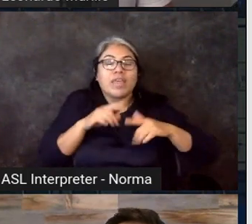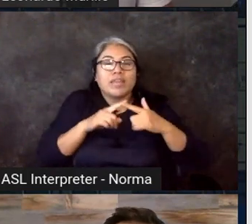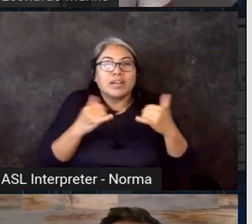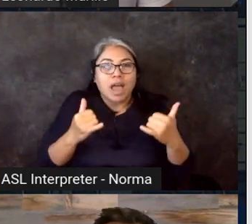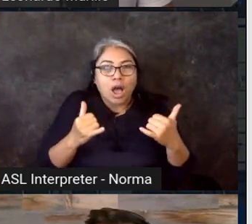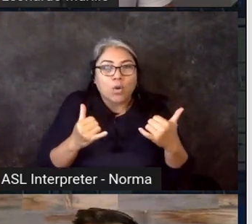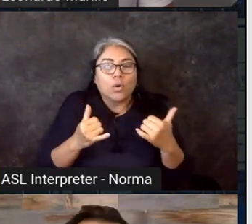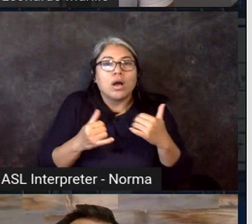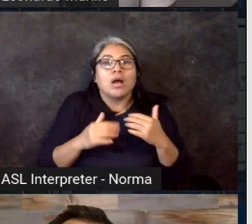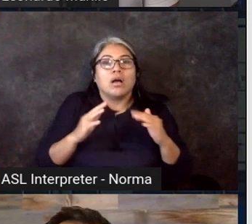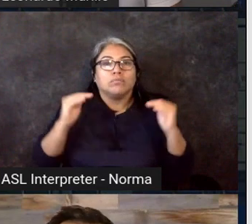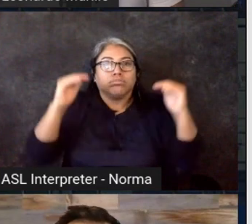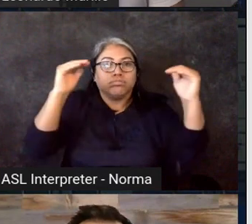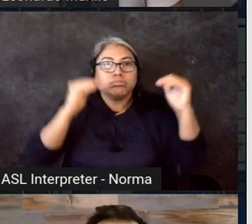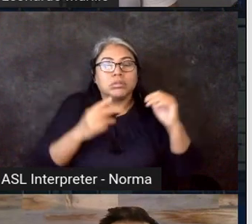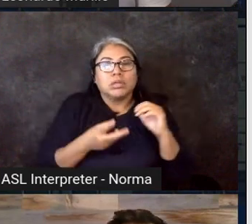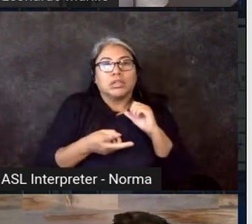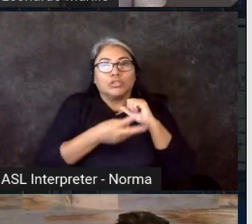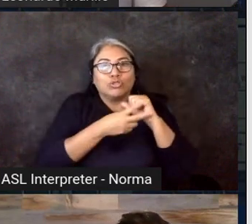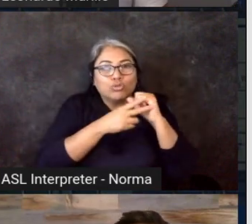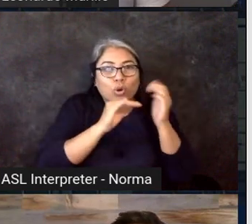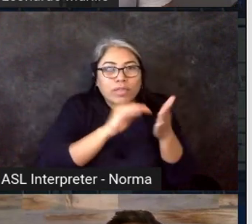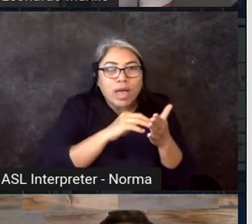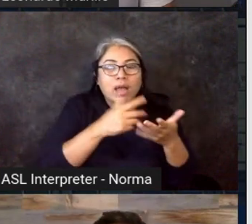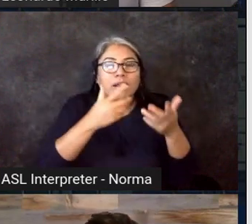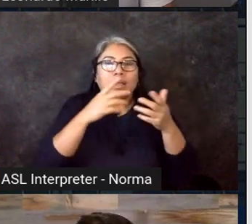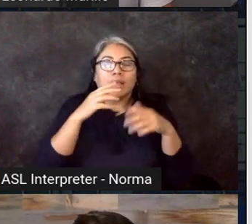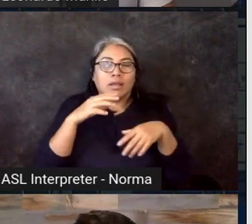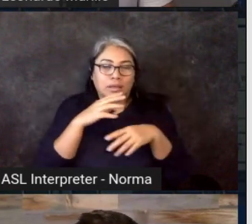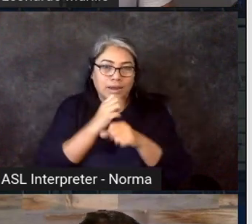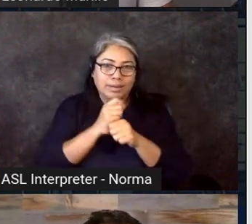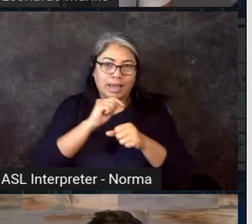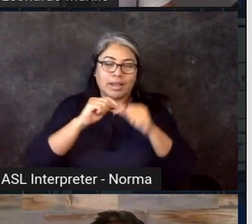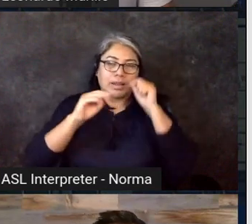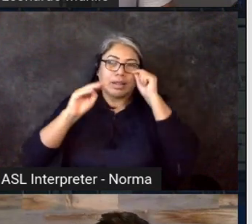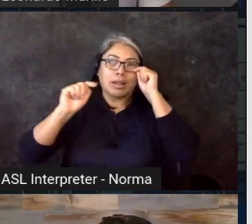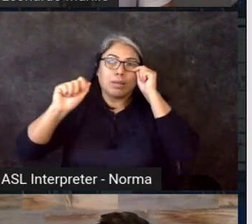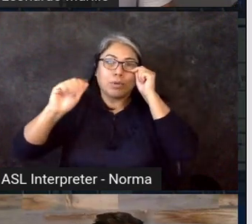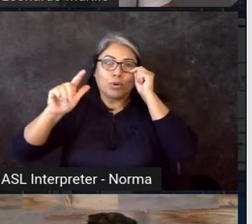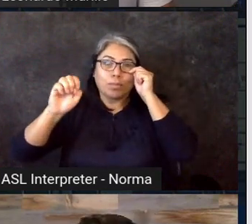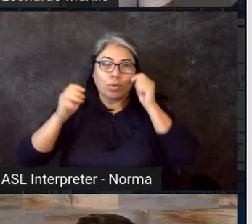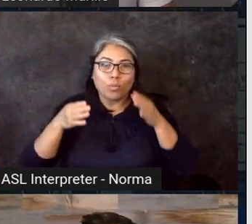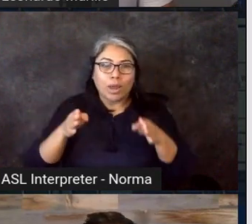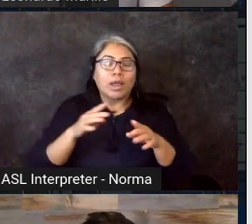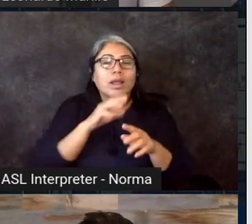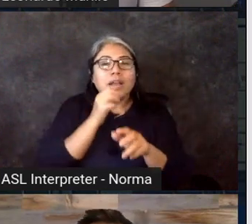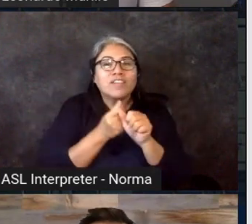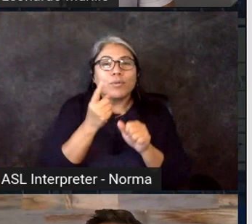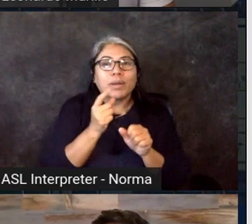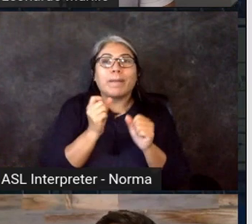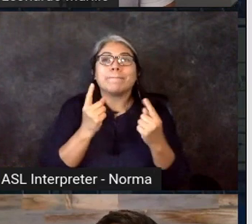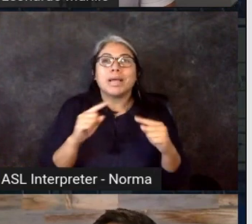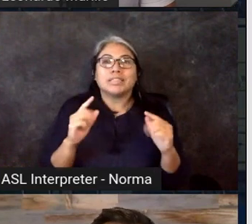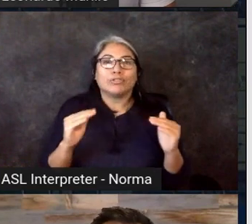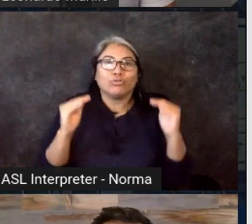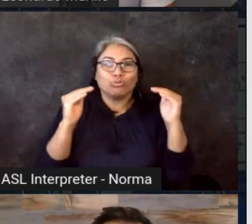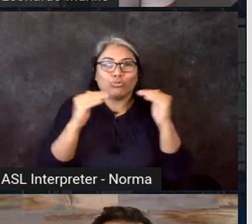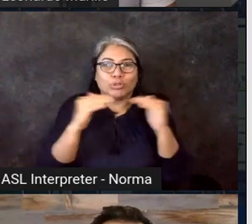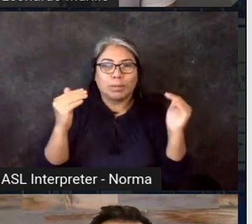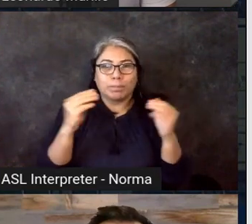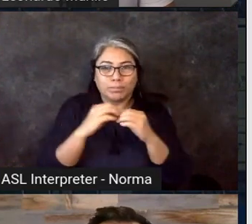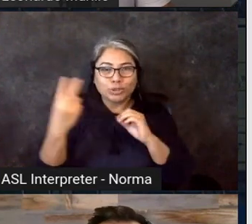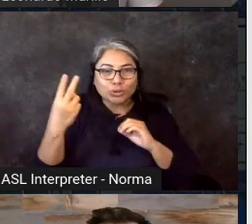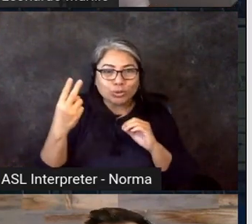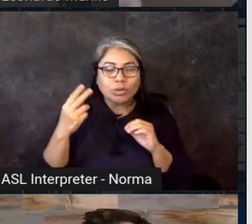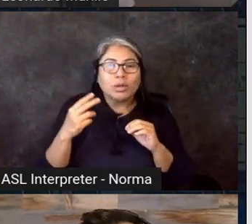that in Git in an immutable way, and, like, not everyone even makes it to step 2. We need to make sure that we bring people along for each one of these steps.